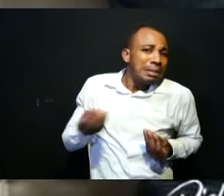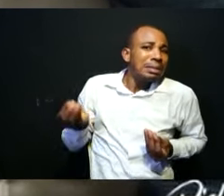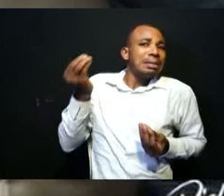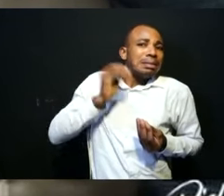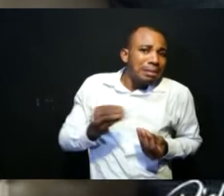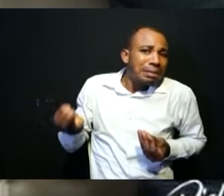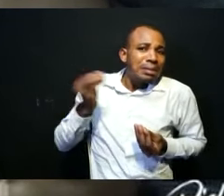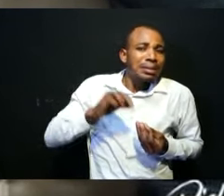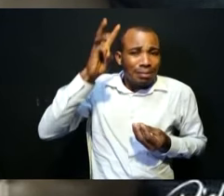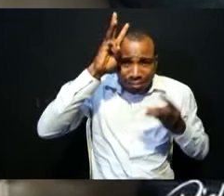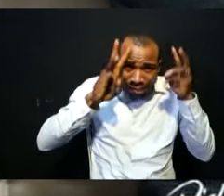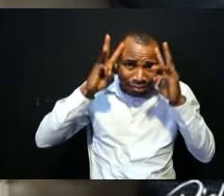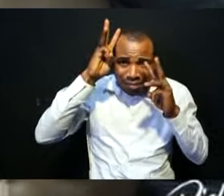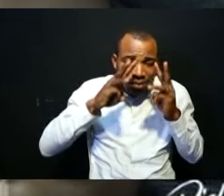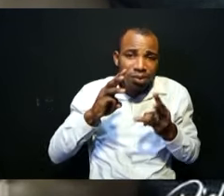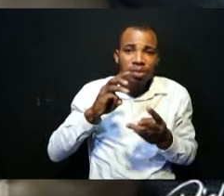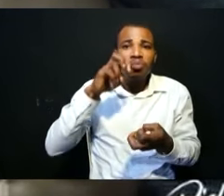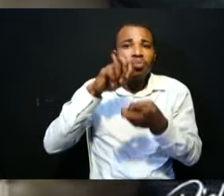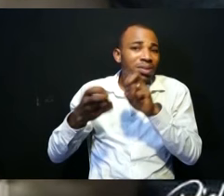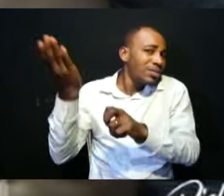Accumulated yesterday's challenges.